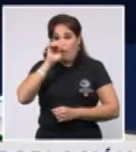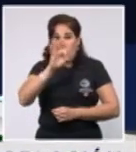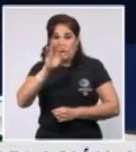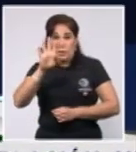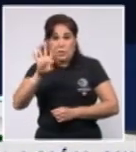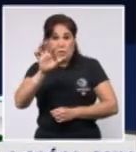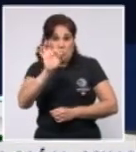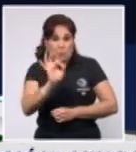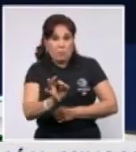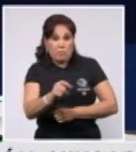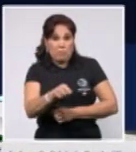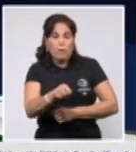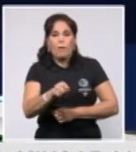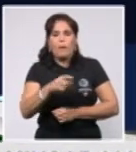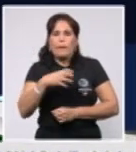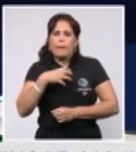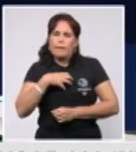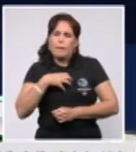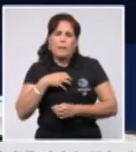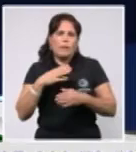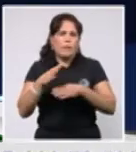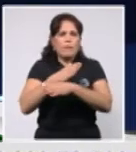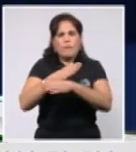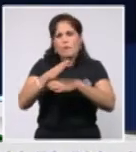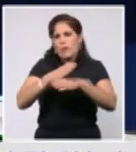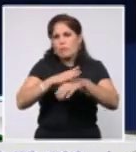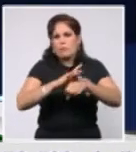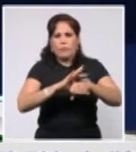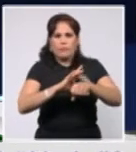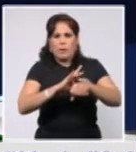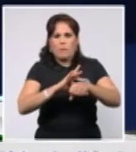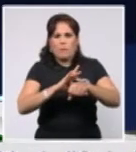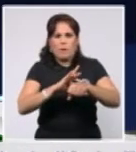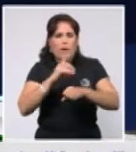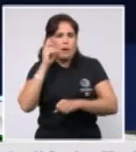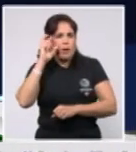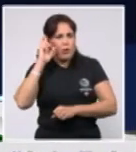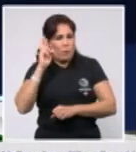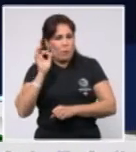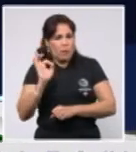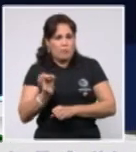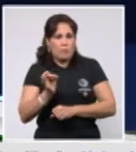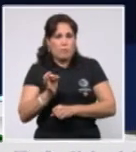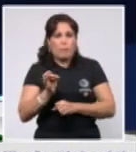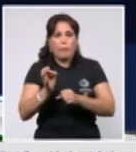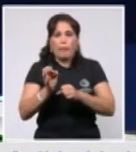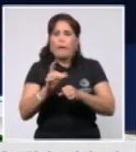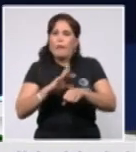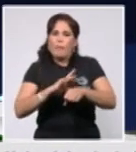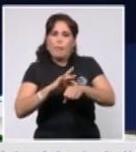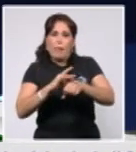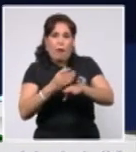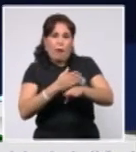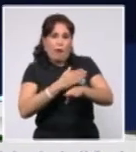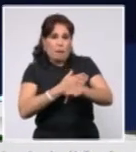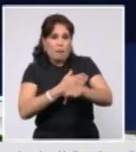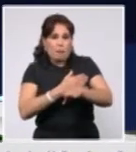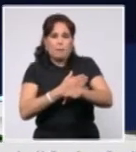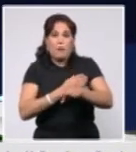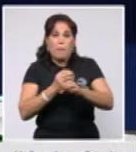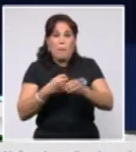patient suffered from a series of pre-existing health conditions. He began to develop symptoms on August